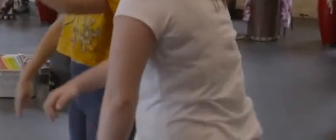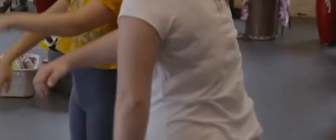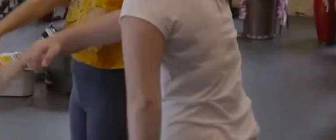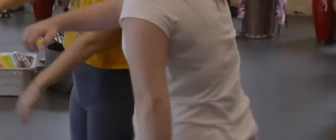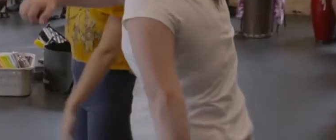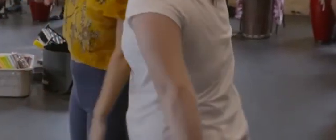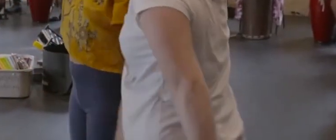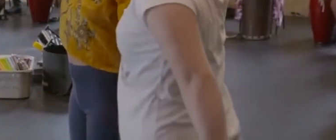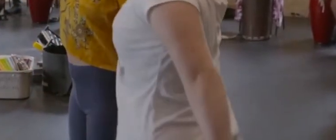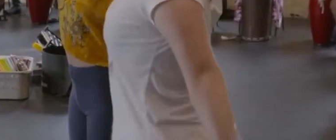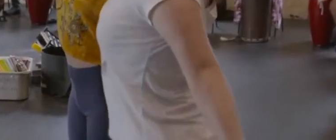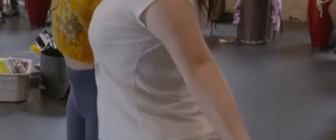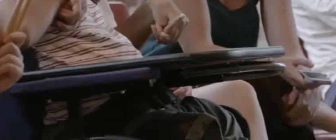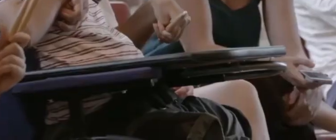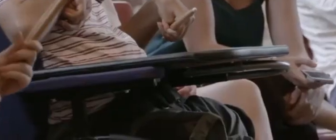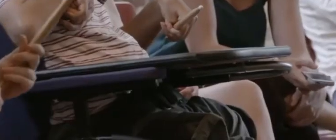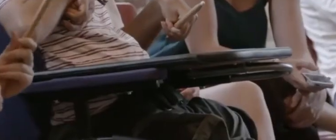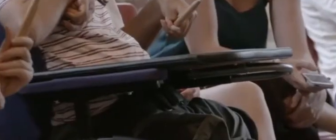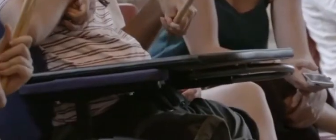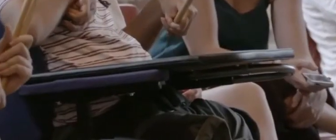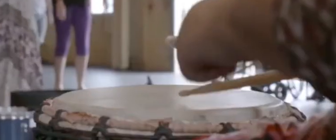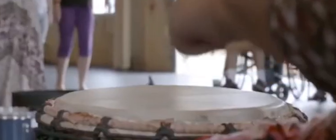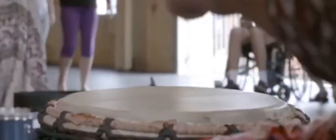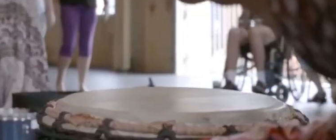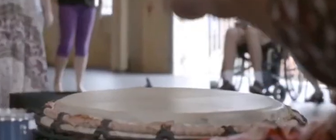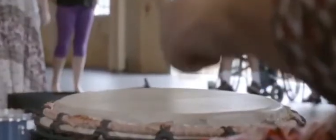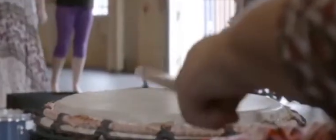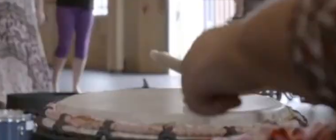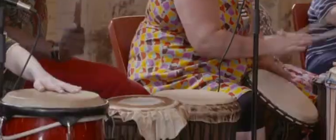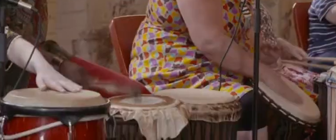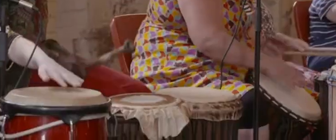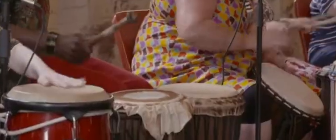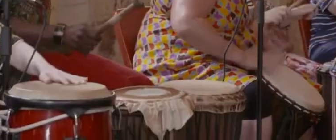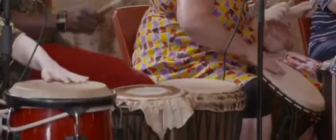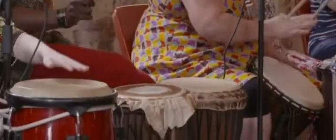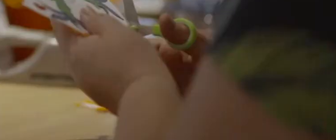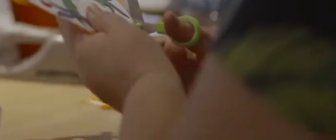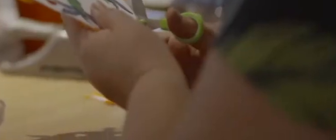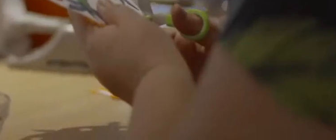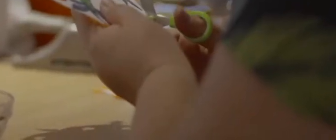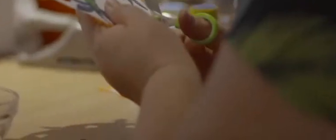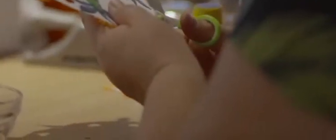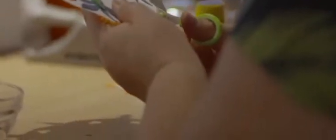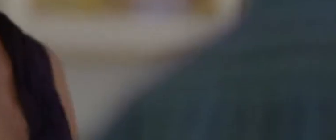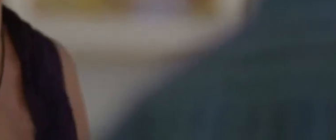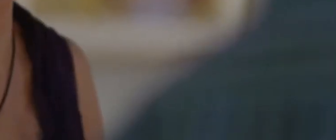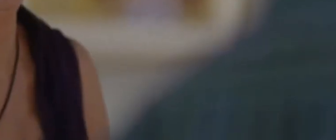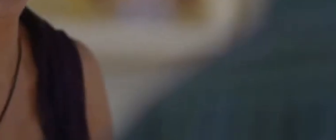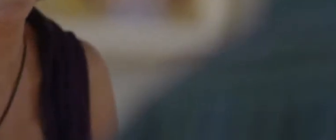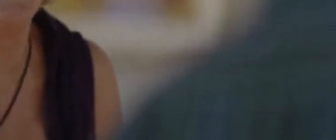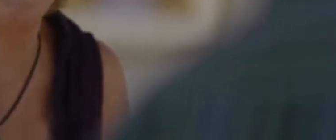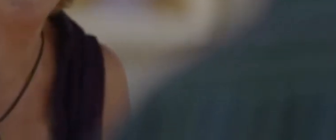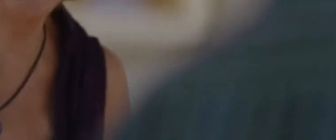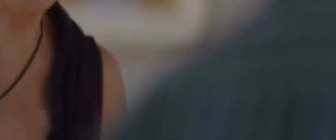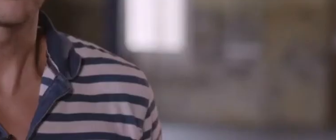that the participation of their clients had on their socialisation and